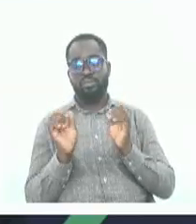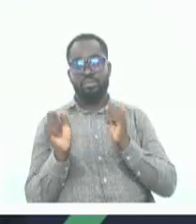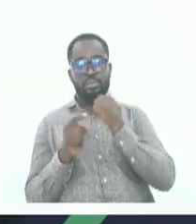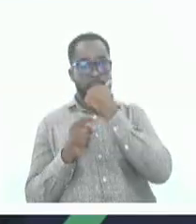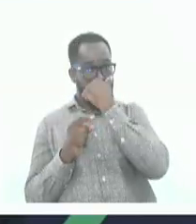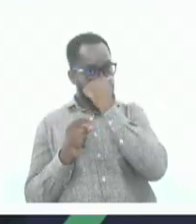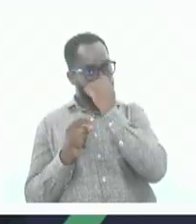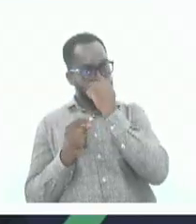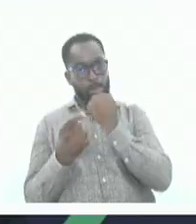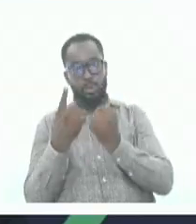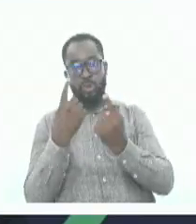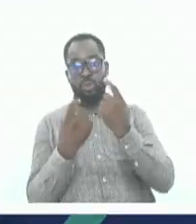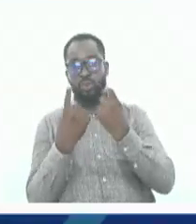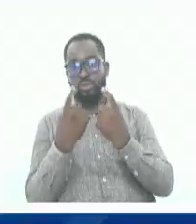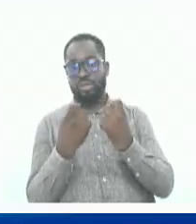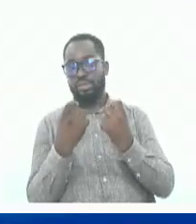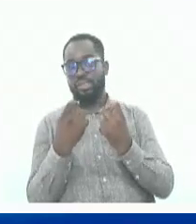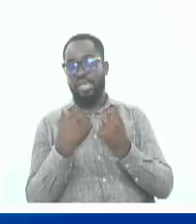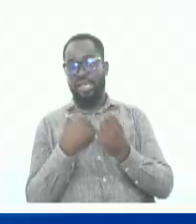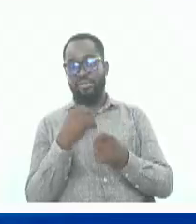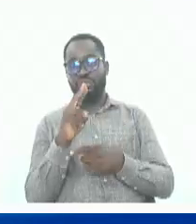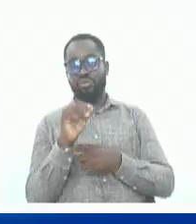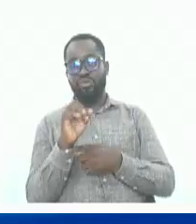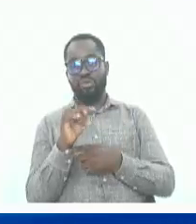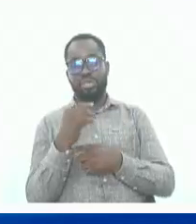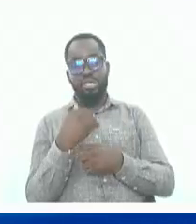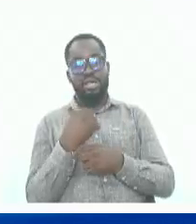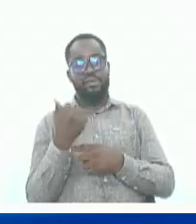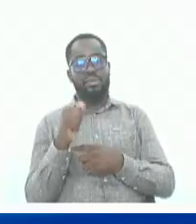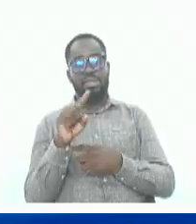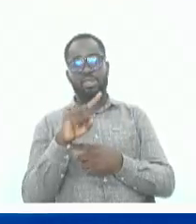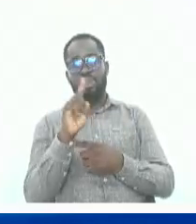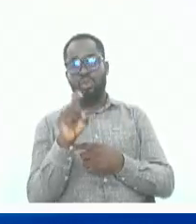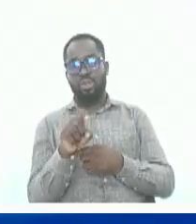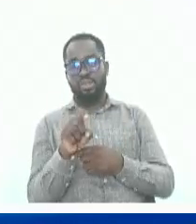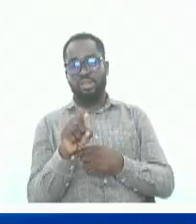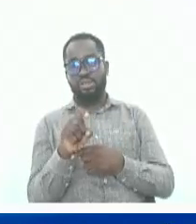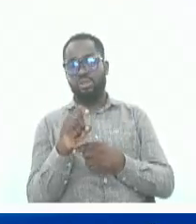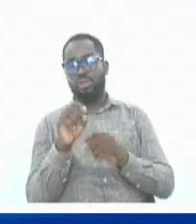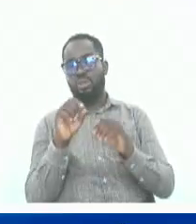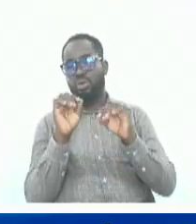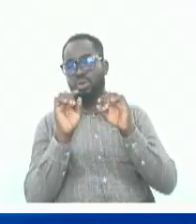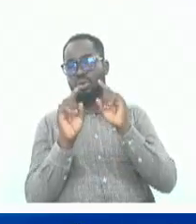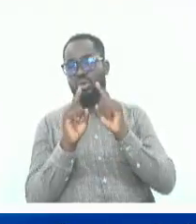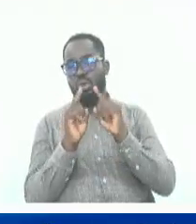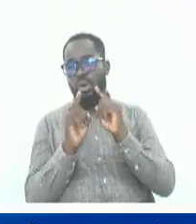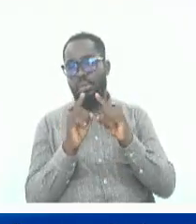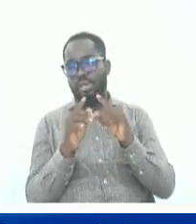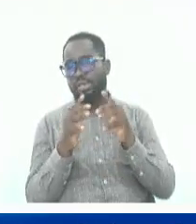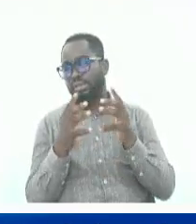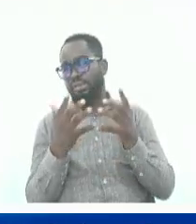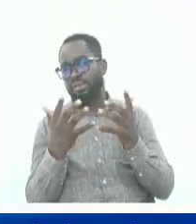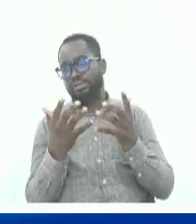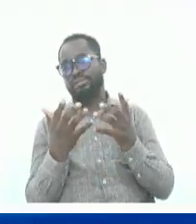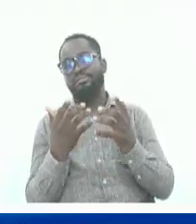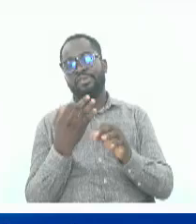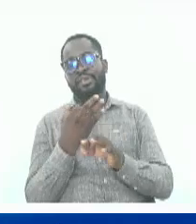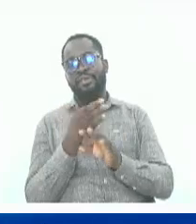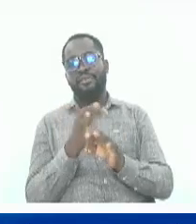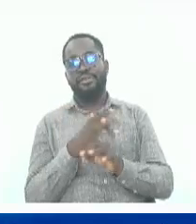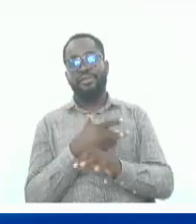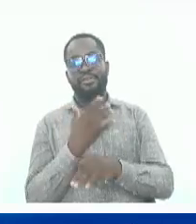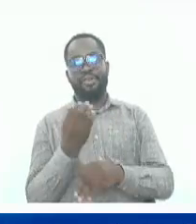for questions. If there are unit holders who have any questions or comments, you can feel free to do